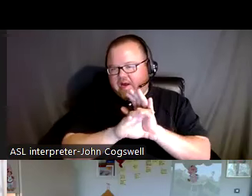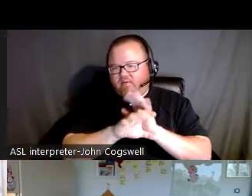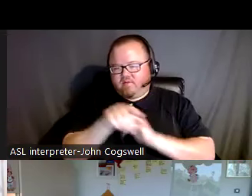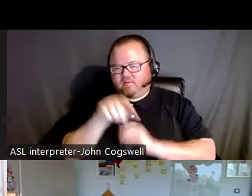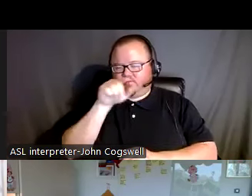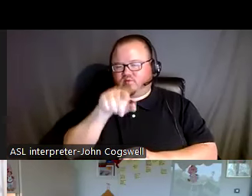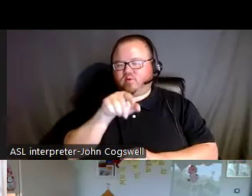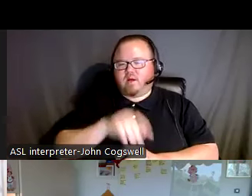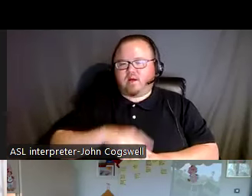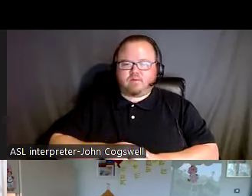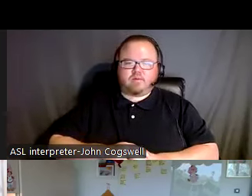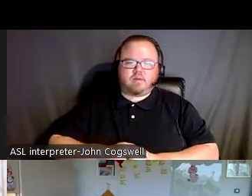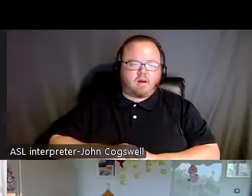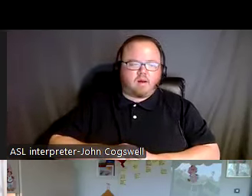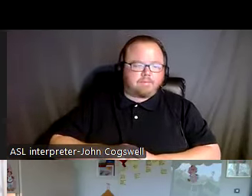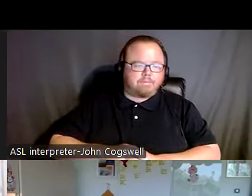taken